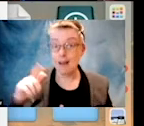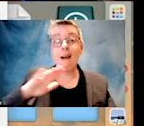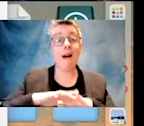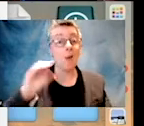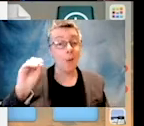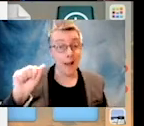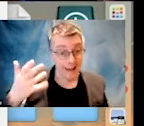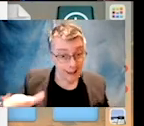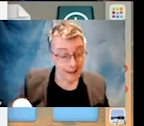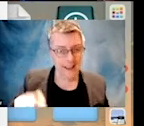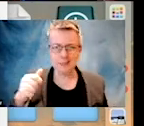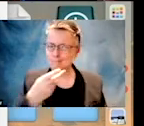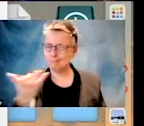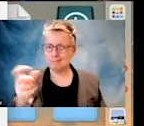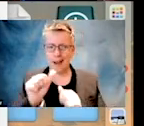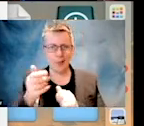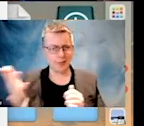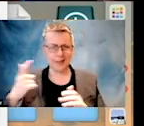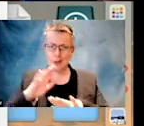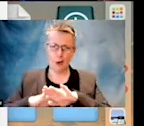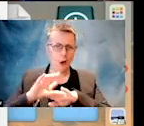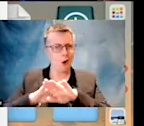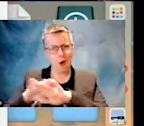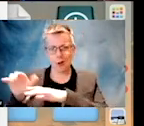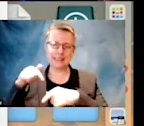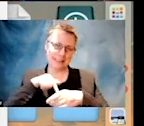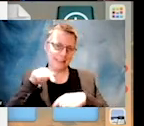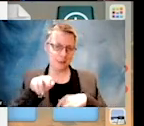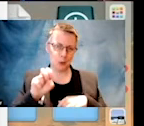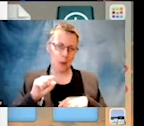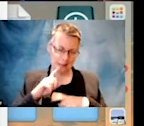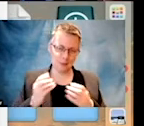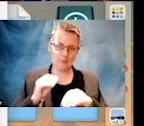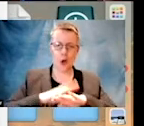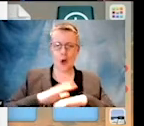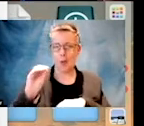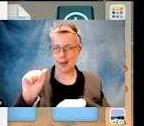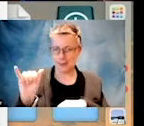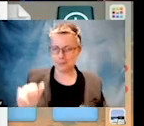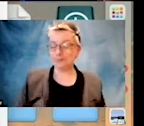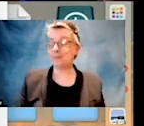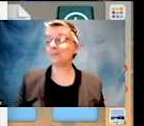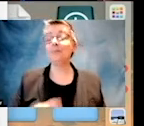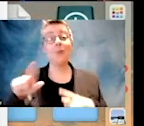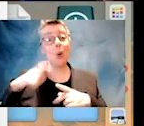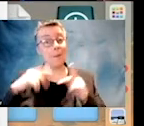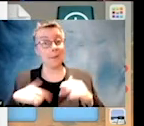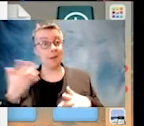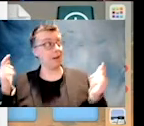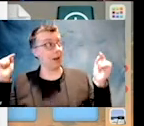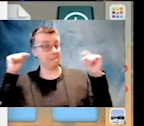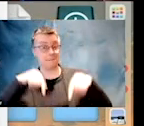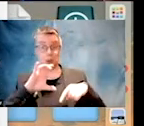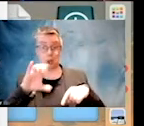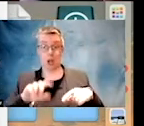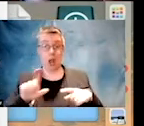and several other things of late here in the States. Um, when people come through Chicago, pretty much just